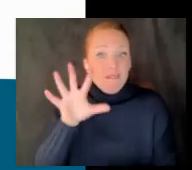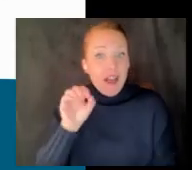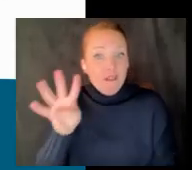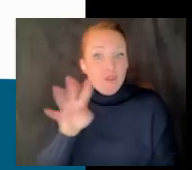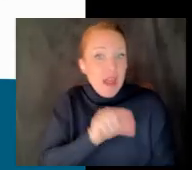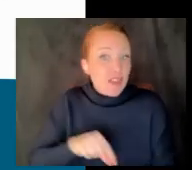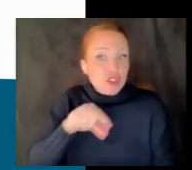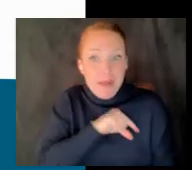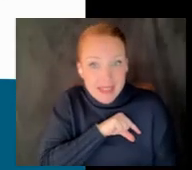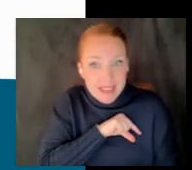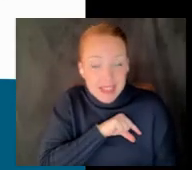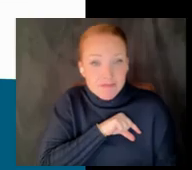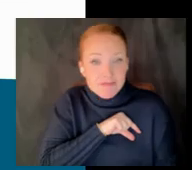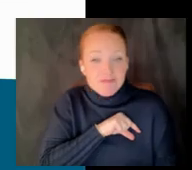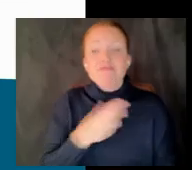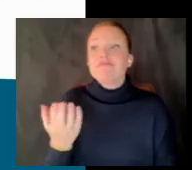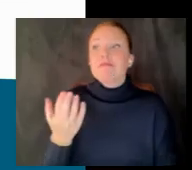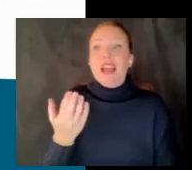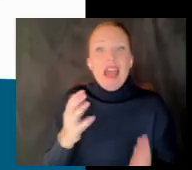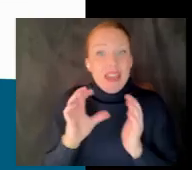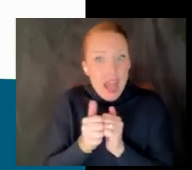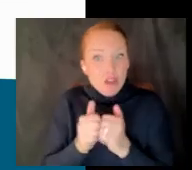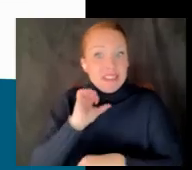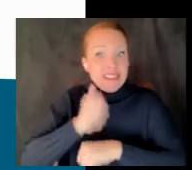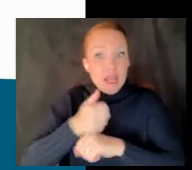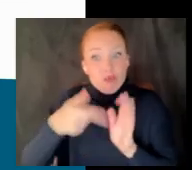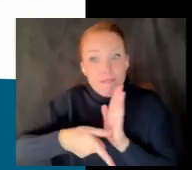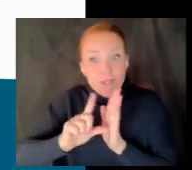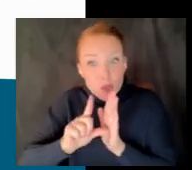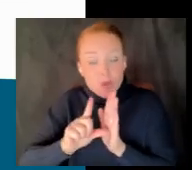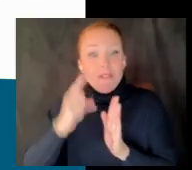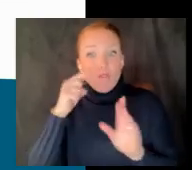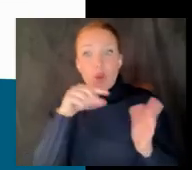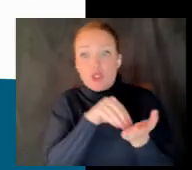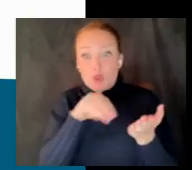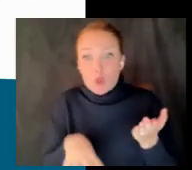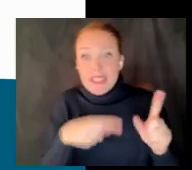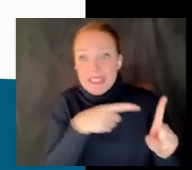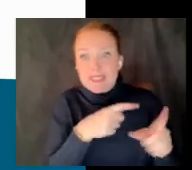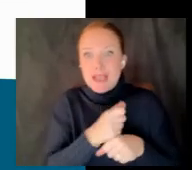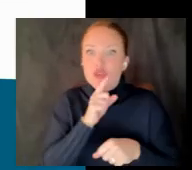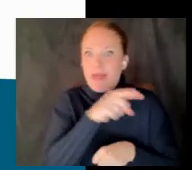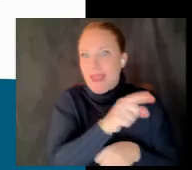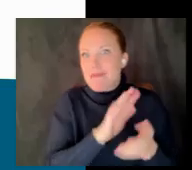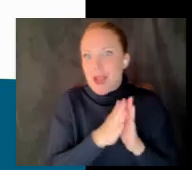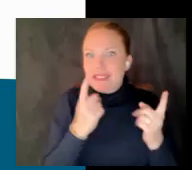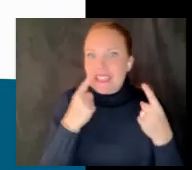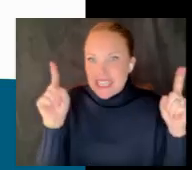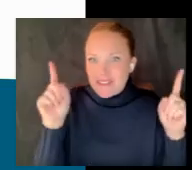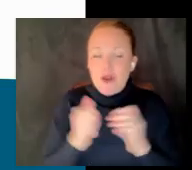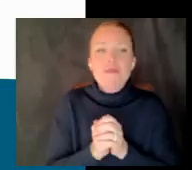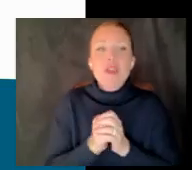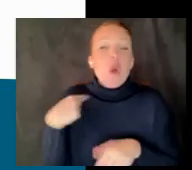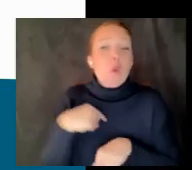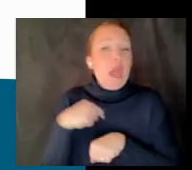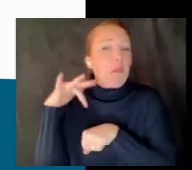and plan reviews to ensure that students are provided with the support they need to be successful. We did dip our toes a little